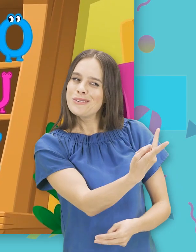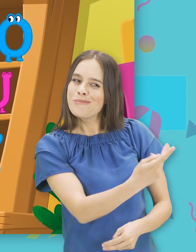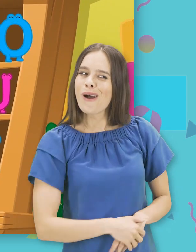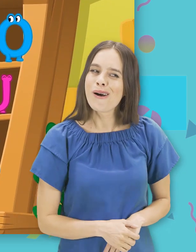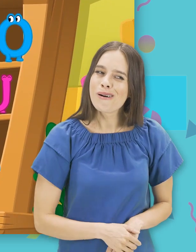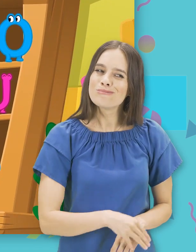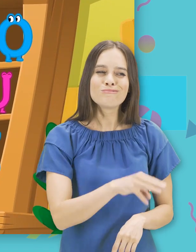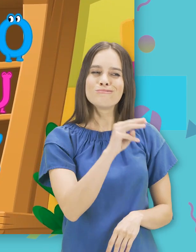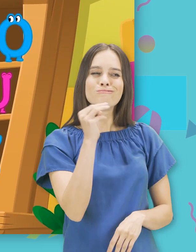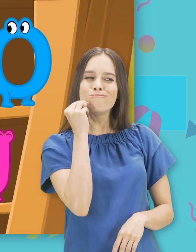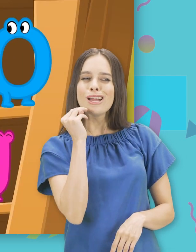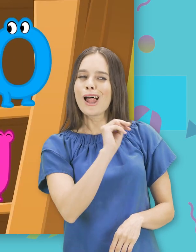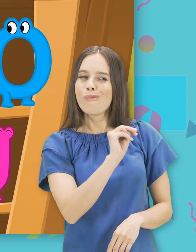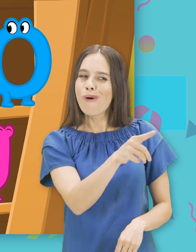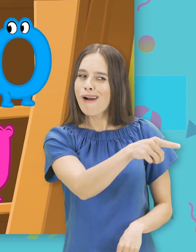Oh, Mila and Morphle.